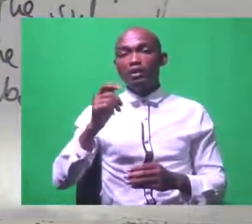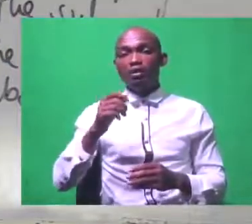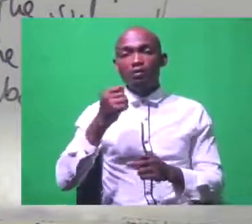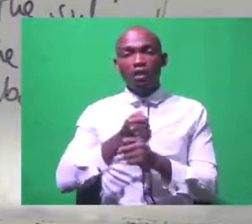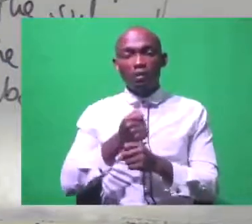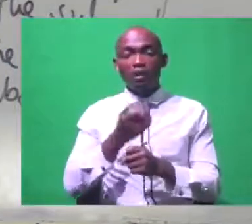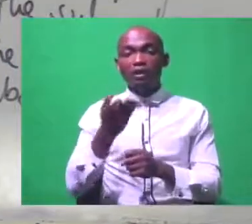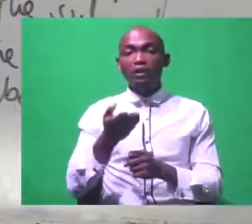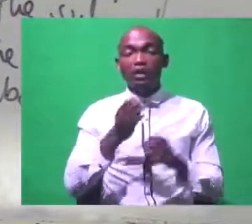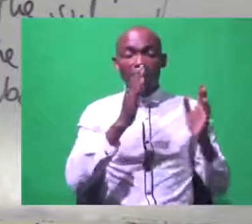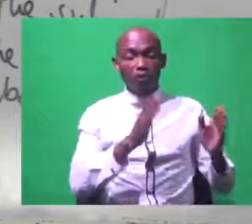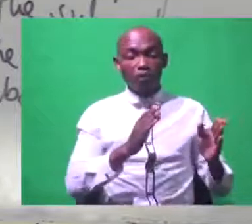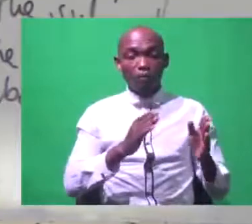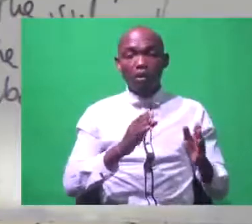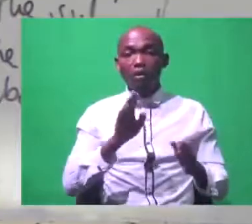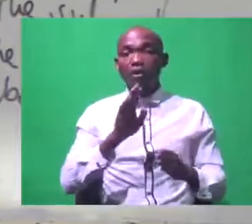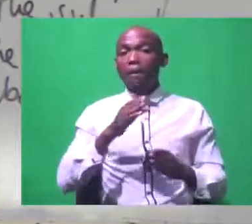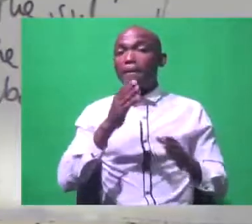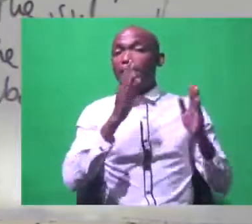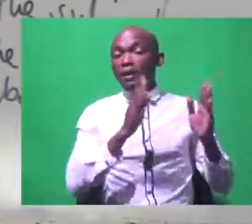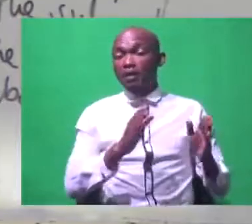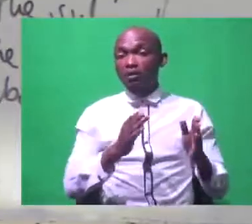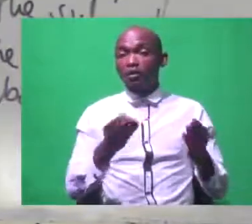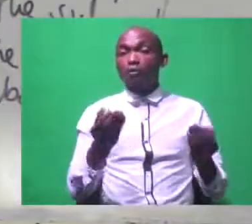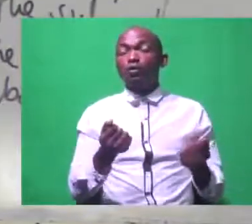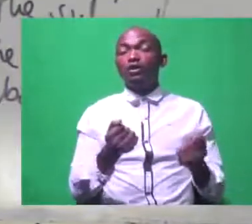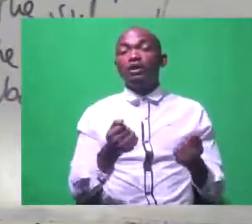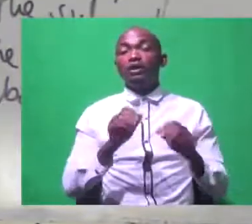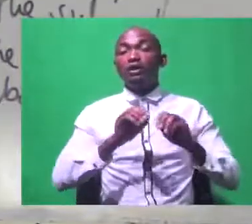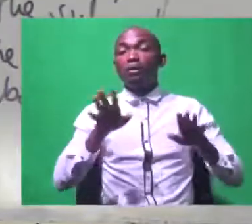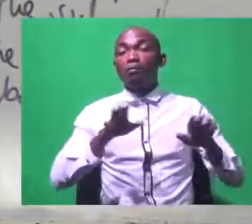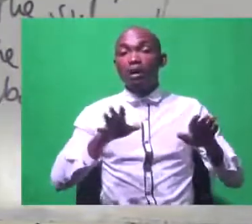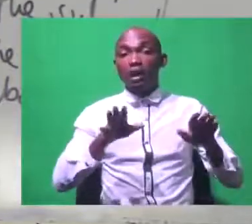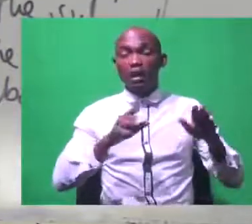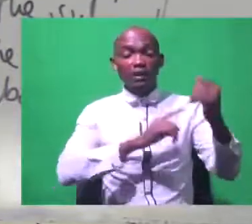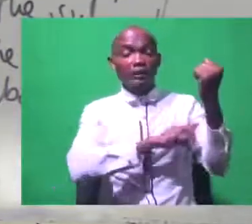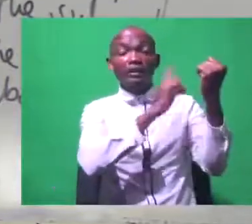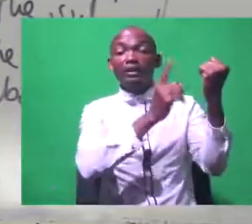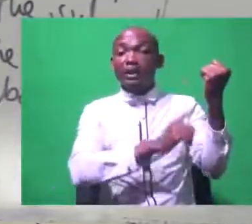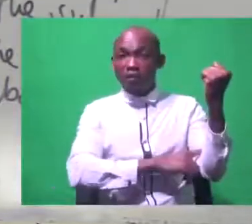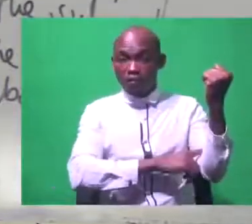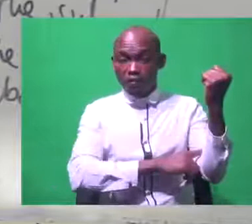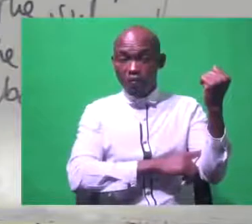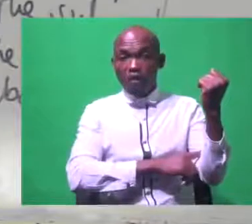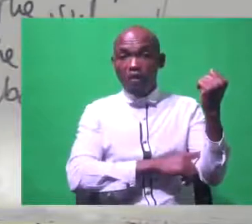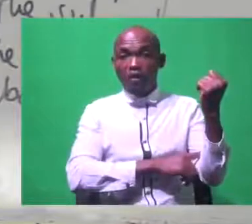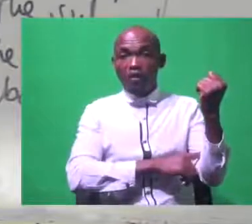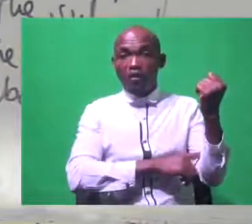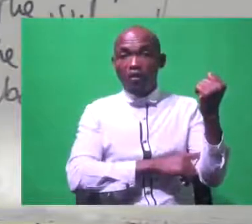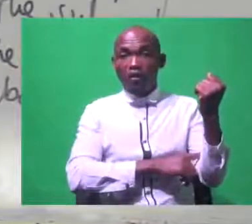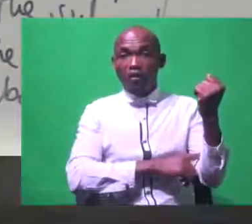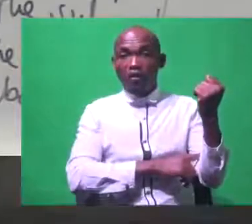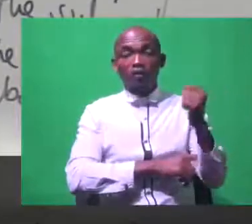supplies his or her strength, his or her labor, his or her